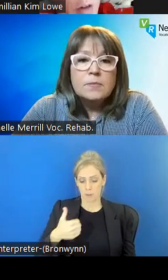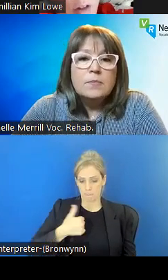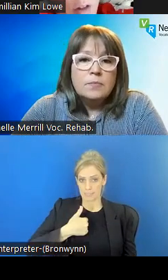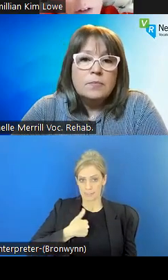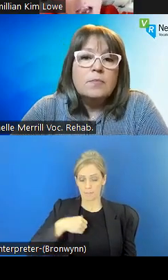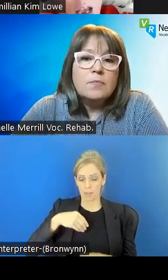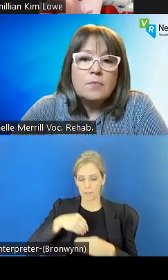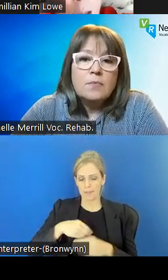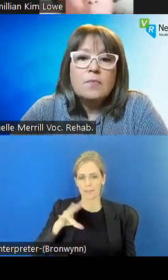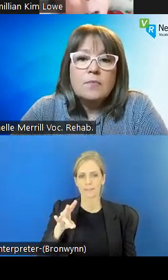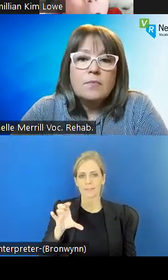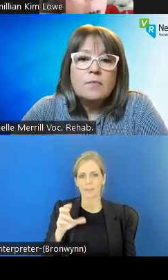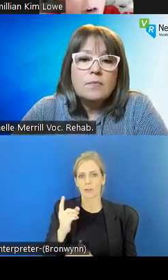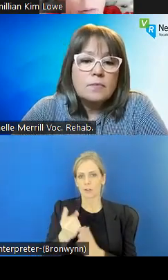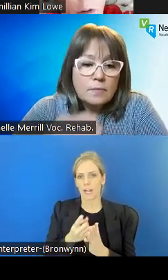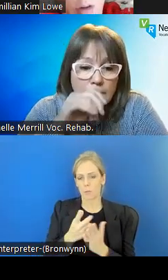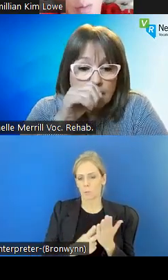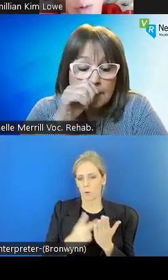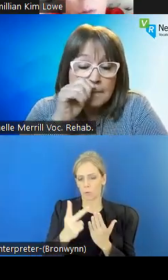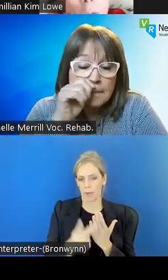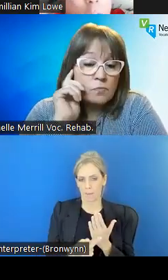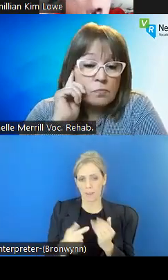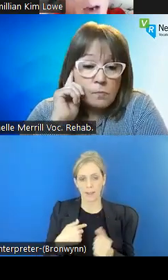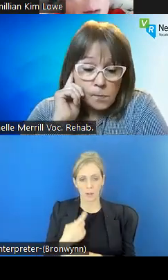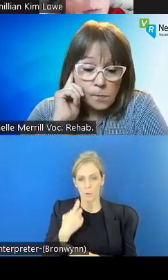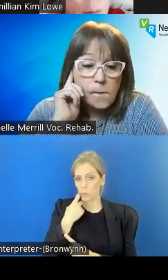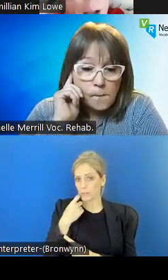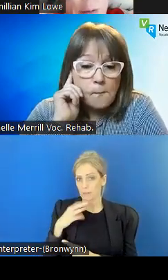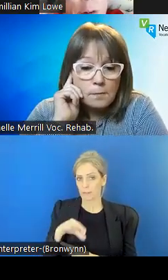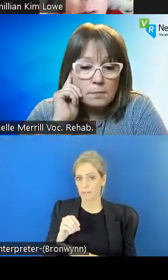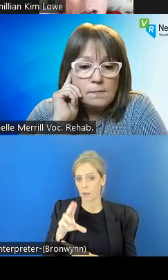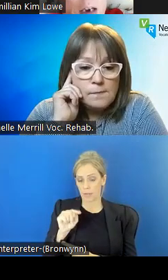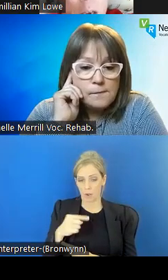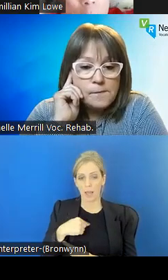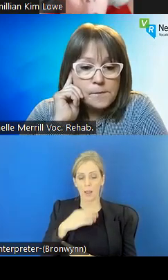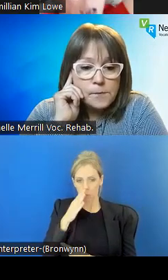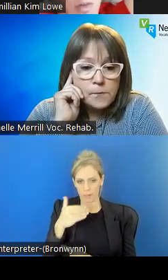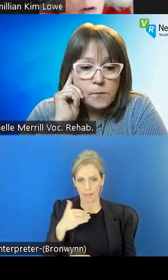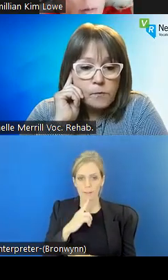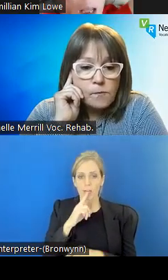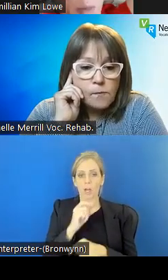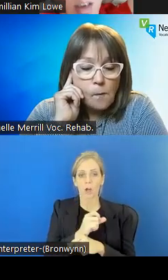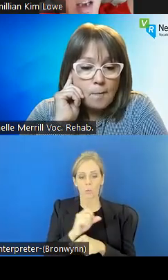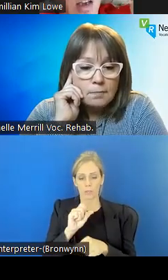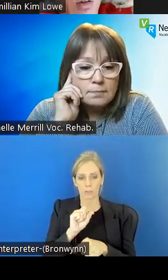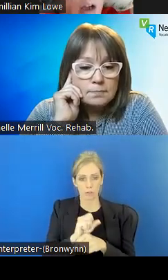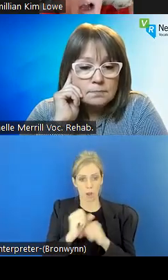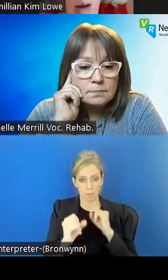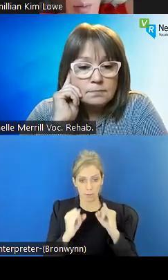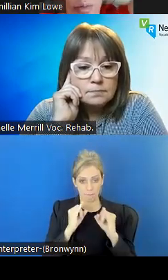found out the other day that I'm going to have like a real job interview for the job that I was applying for. So I needed, even though that my